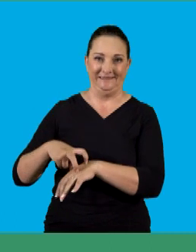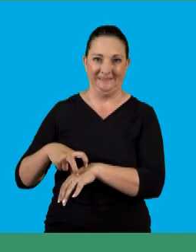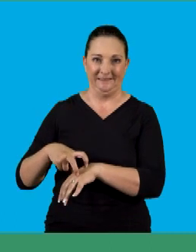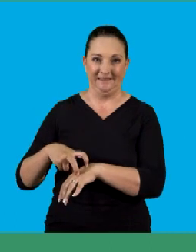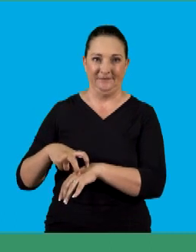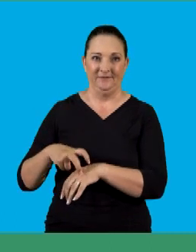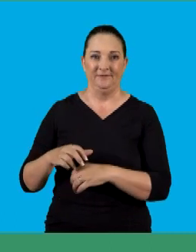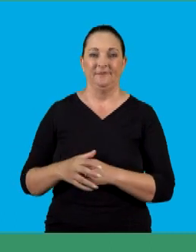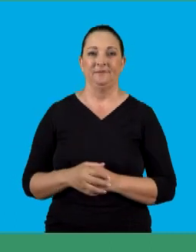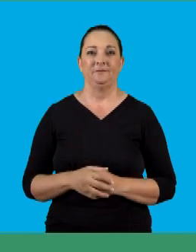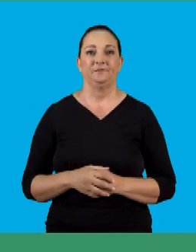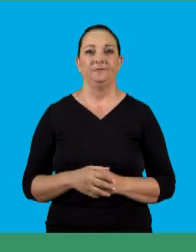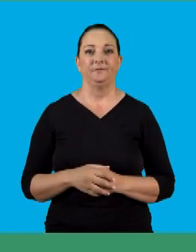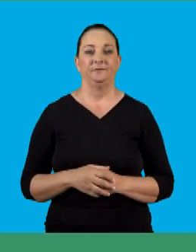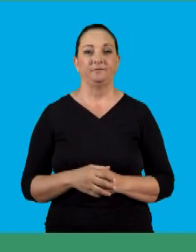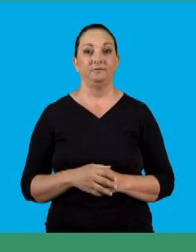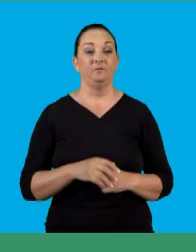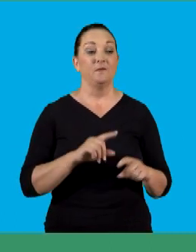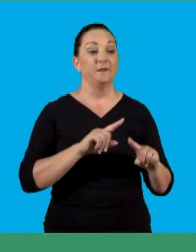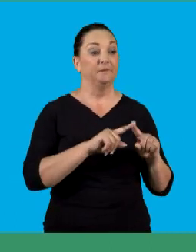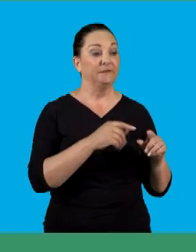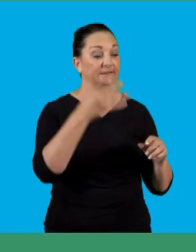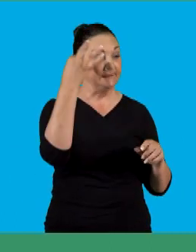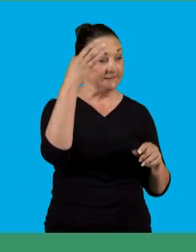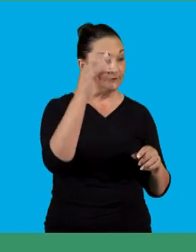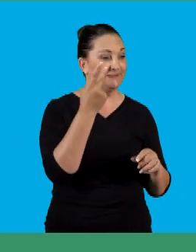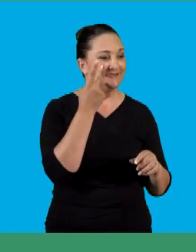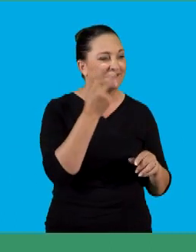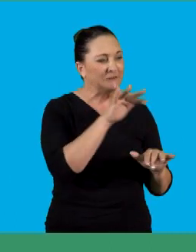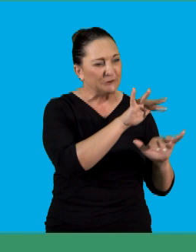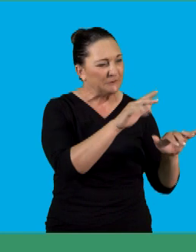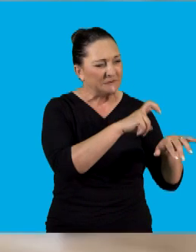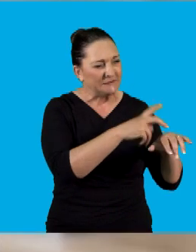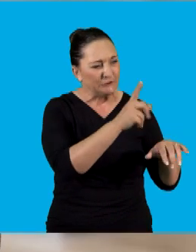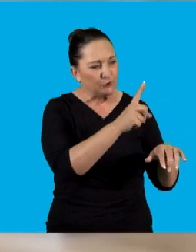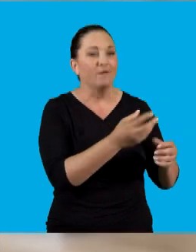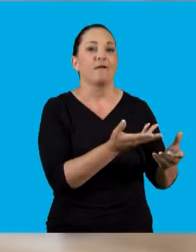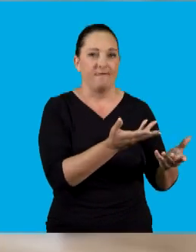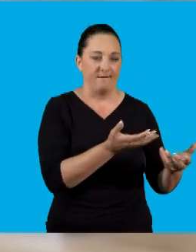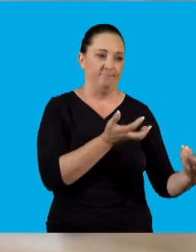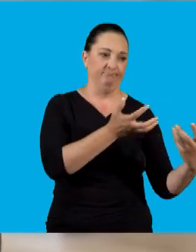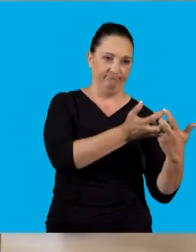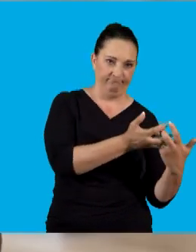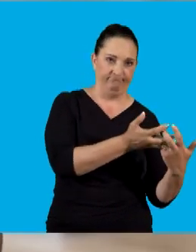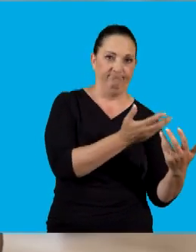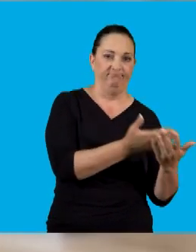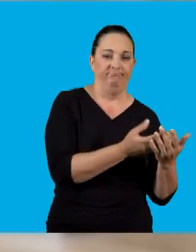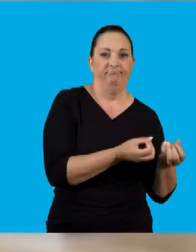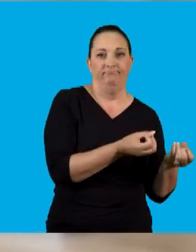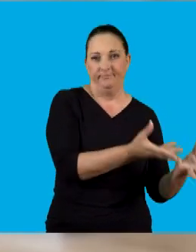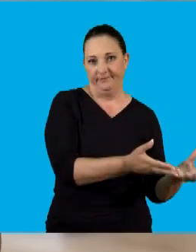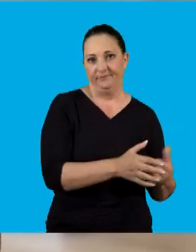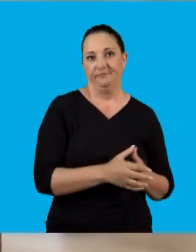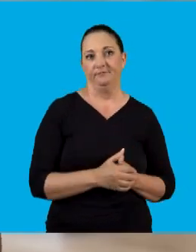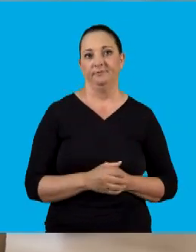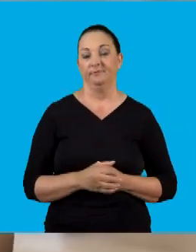of consumers. So the government is looking at the needs of people, making sure that he provides services that are going to ensure that they meet